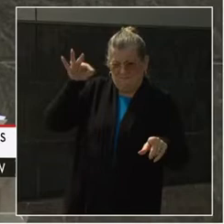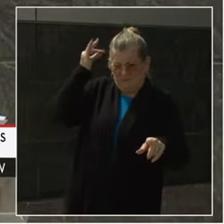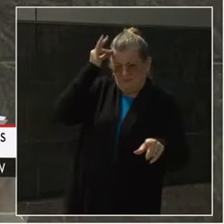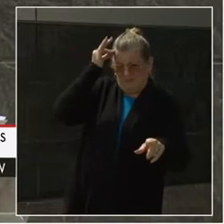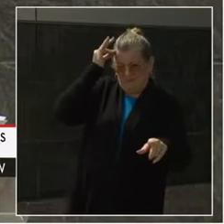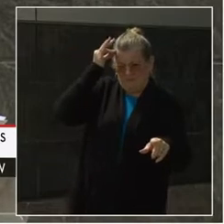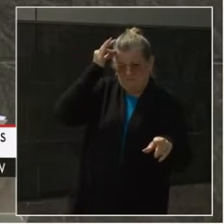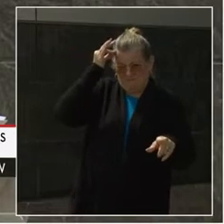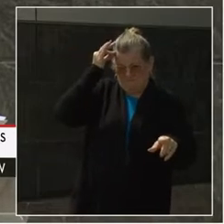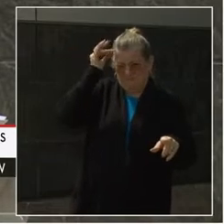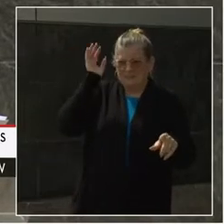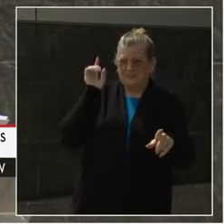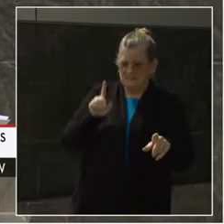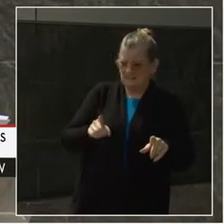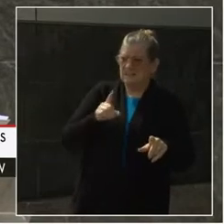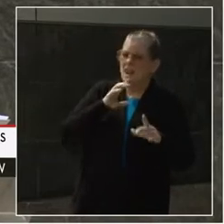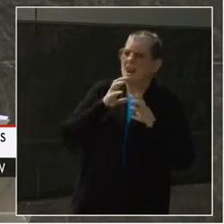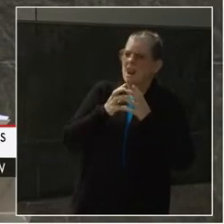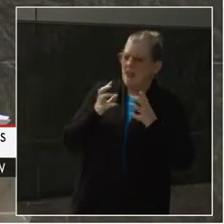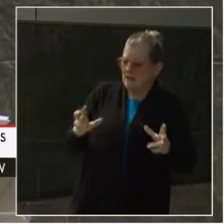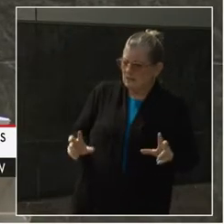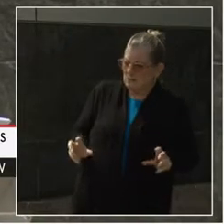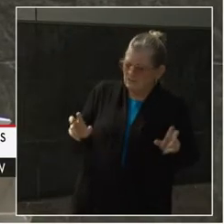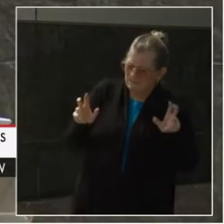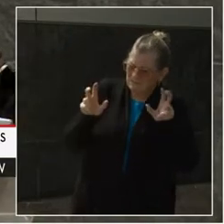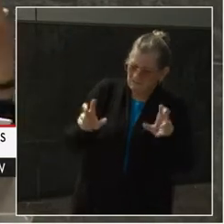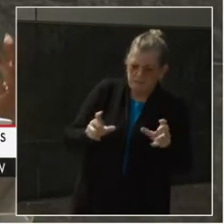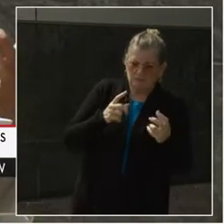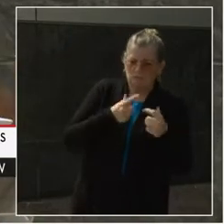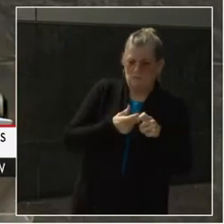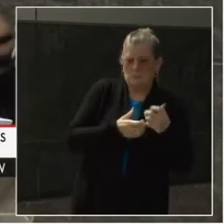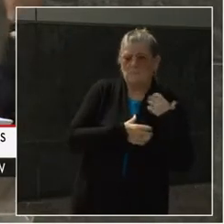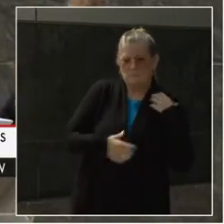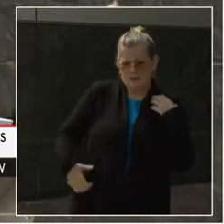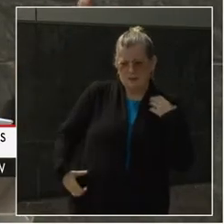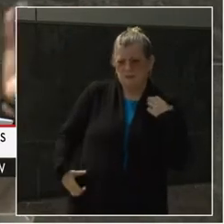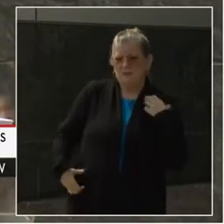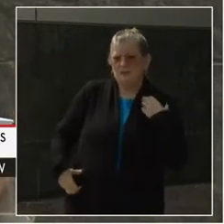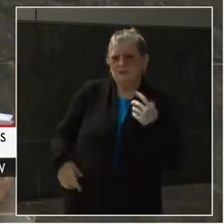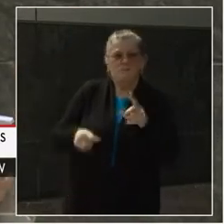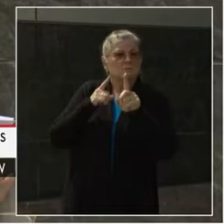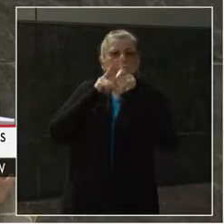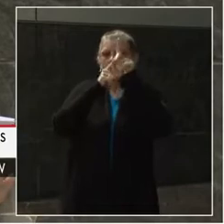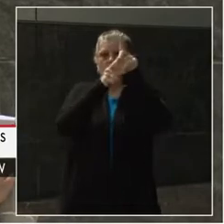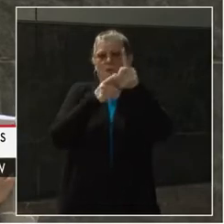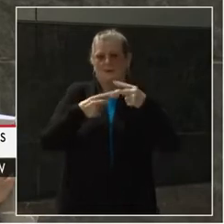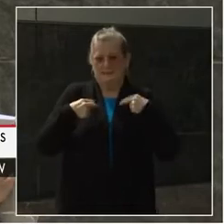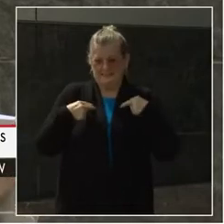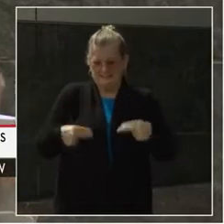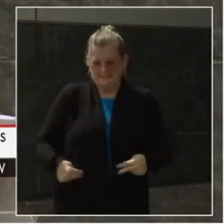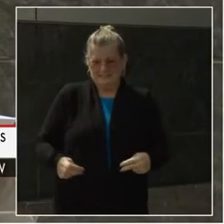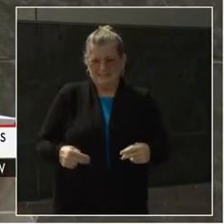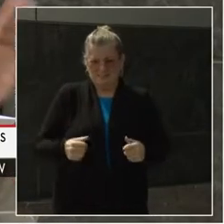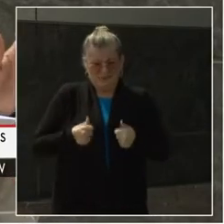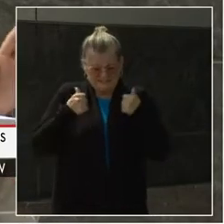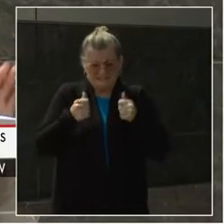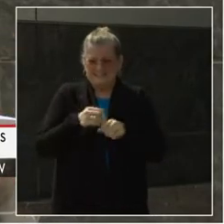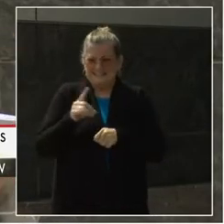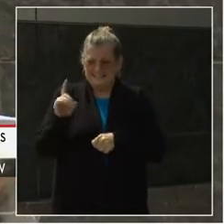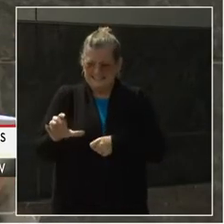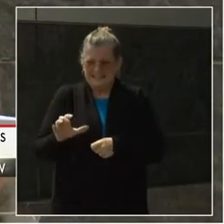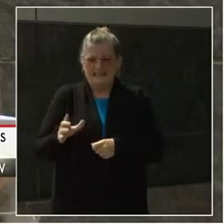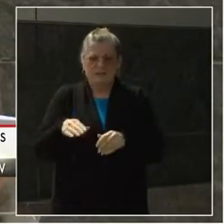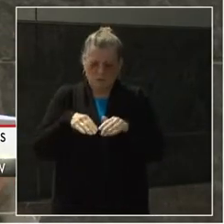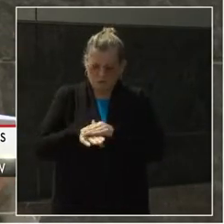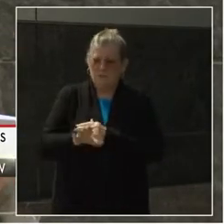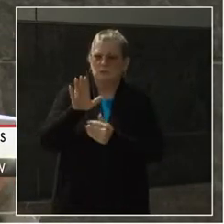amazing Mayor Bowser to ensure that our residents can return to school, stay on track, and get their credentialing. We invite all of our